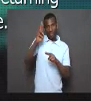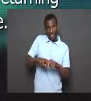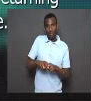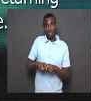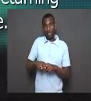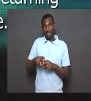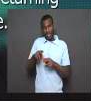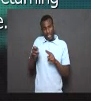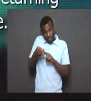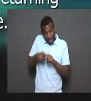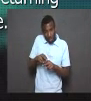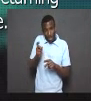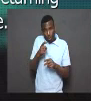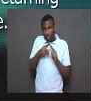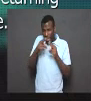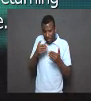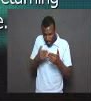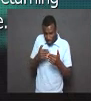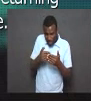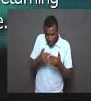reversible as possible.